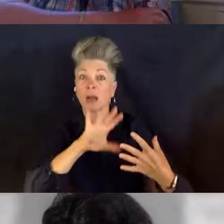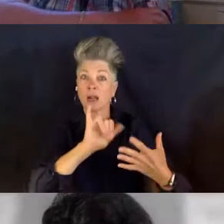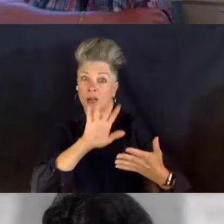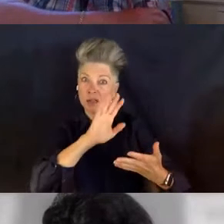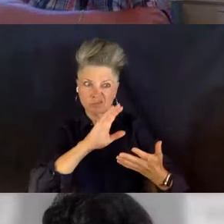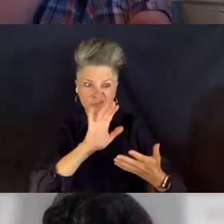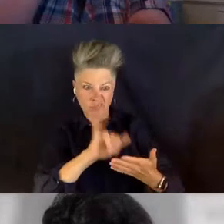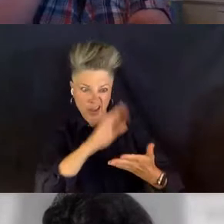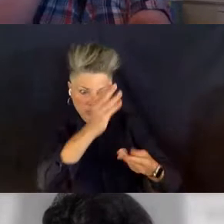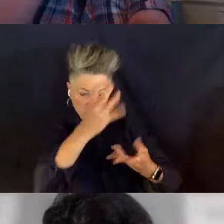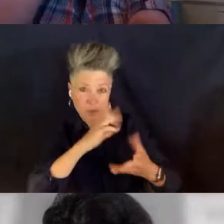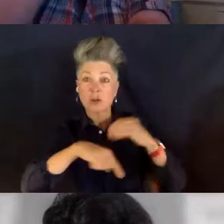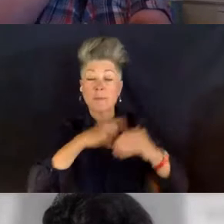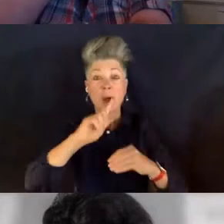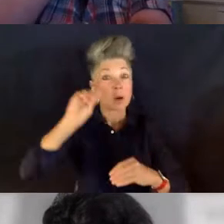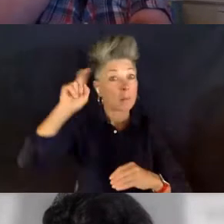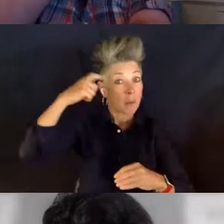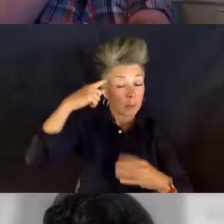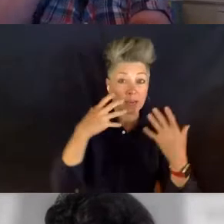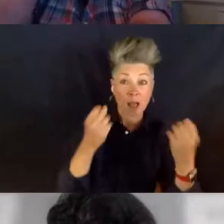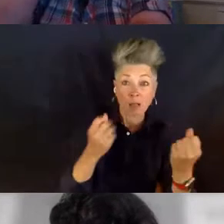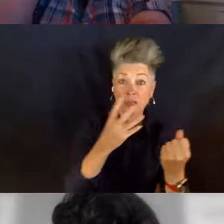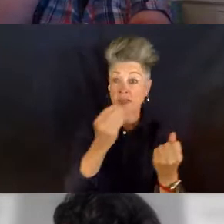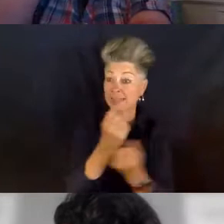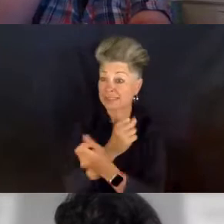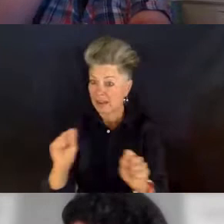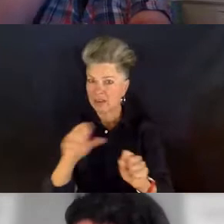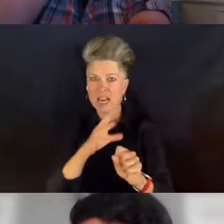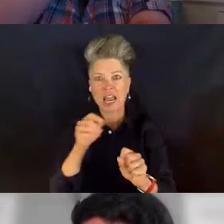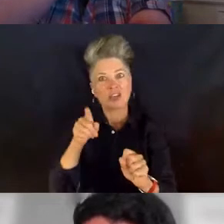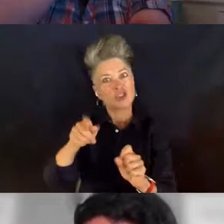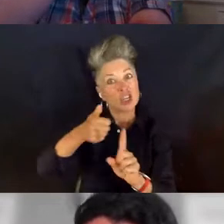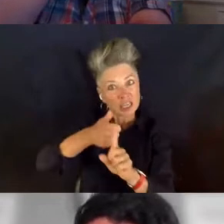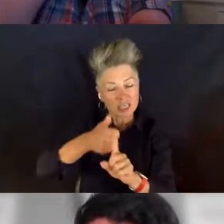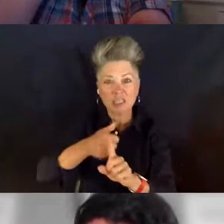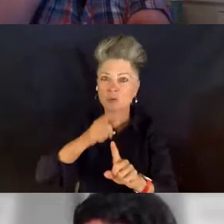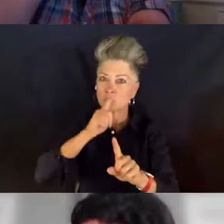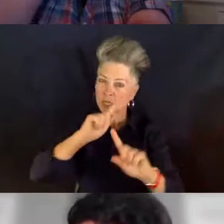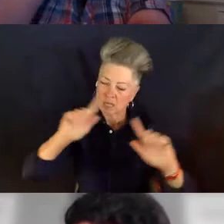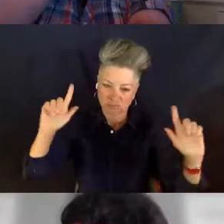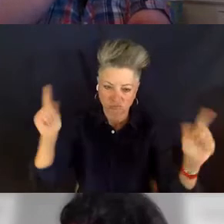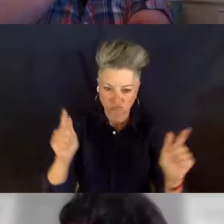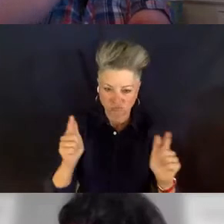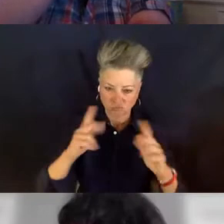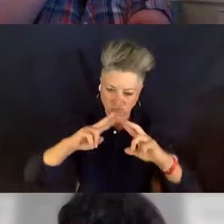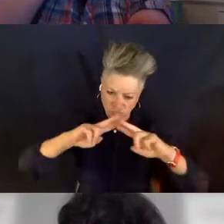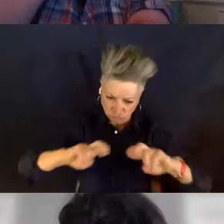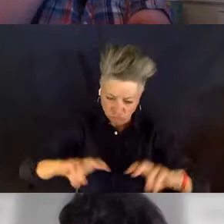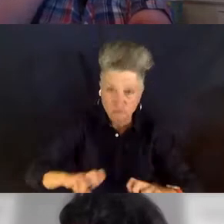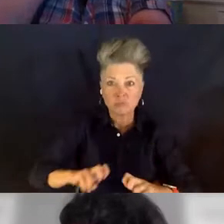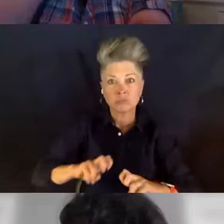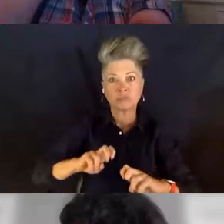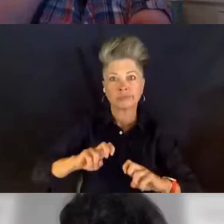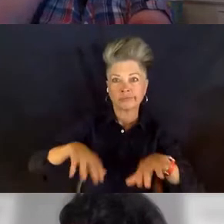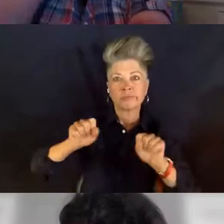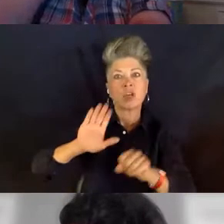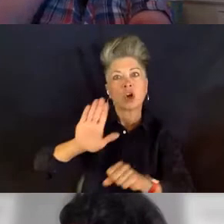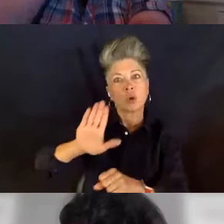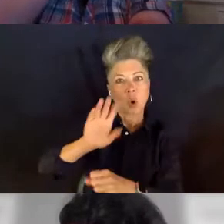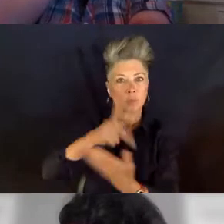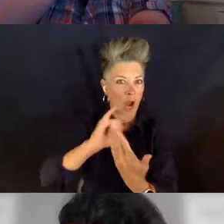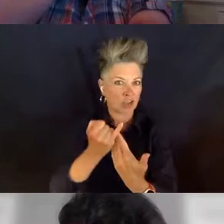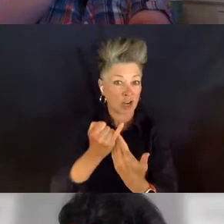public health and safety and done her own project. So I'm going to hand it over to Kiran so she can tell all of